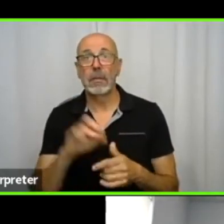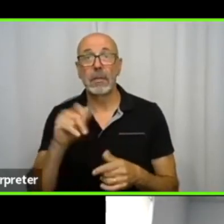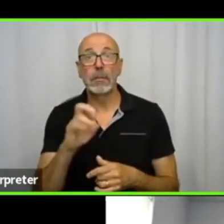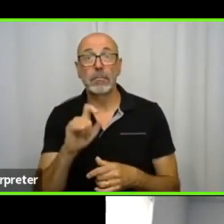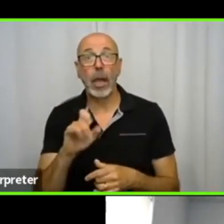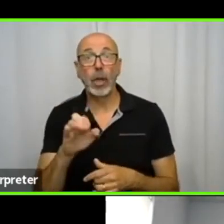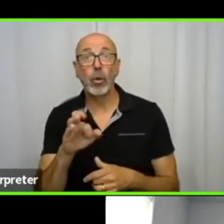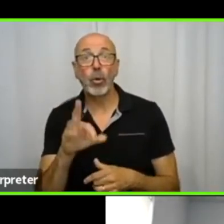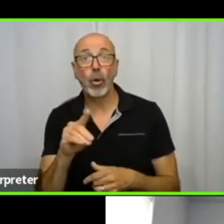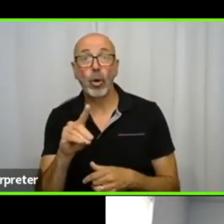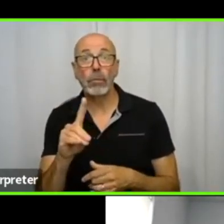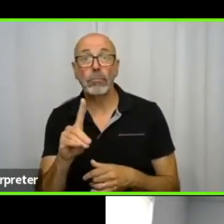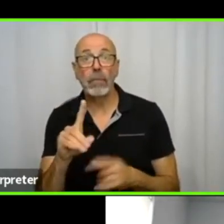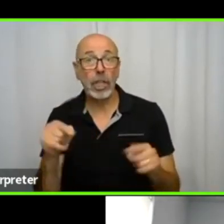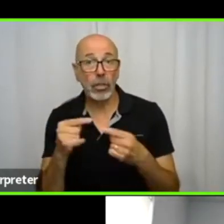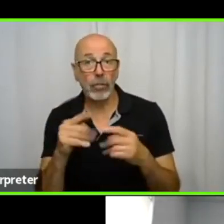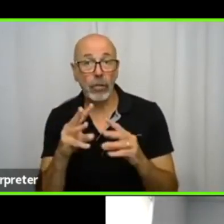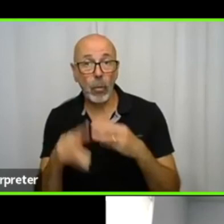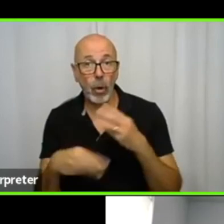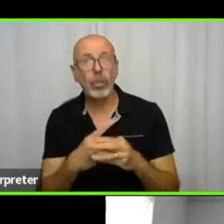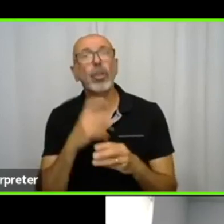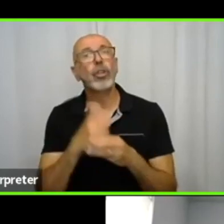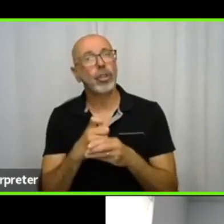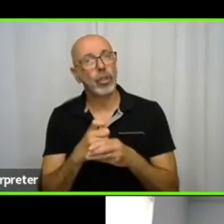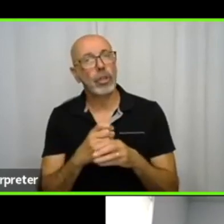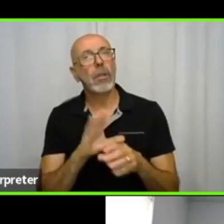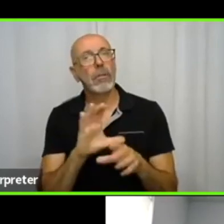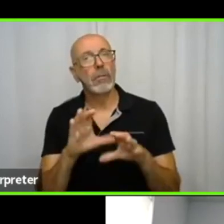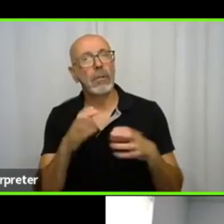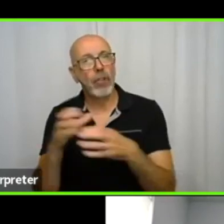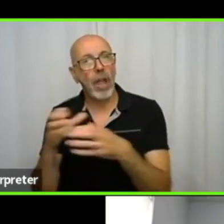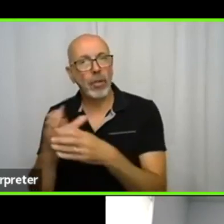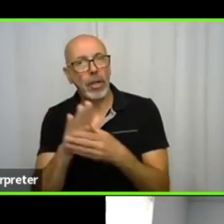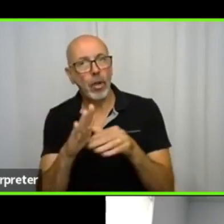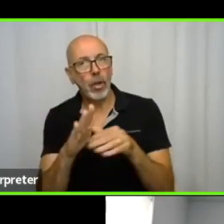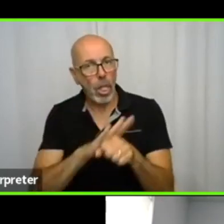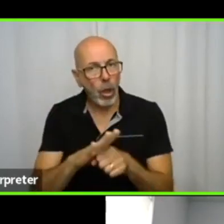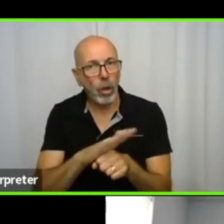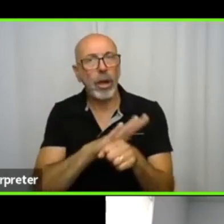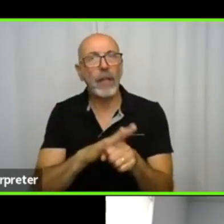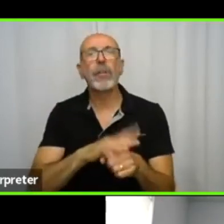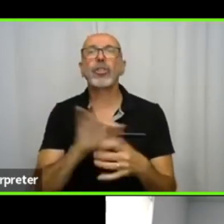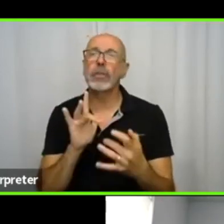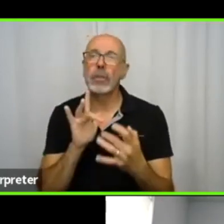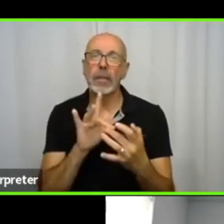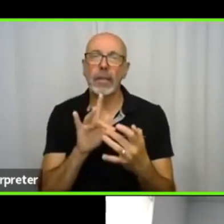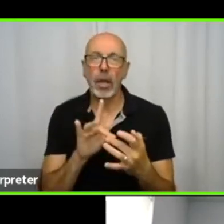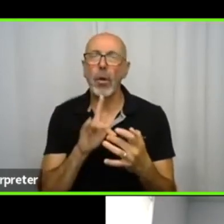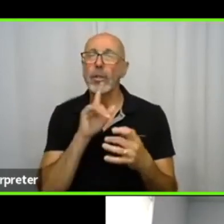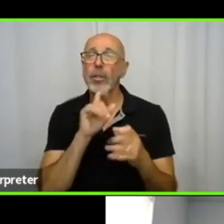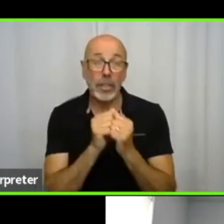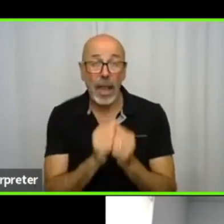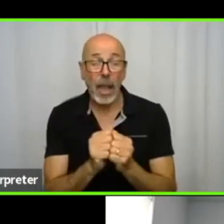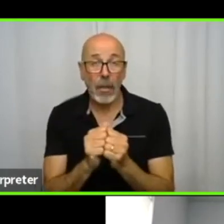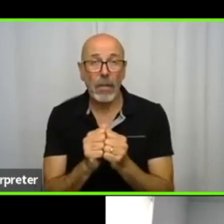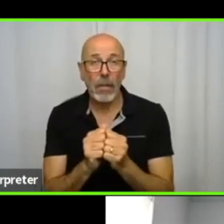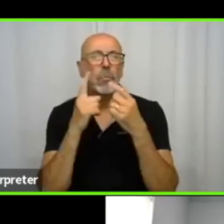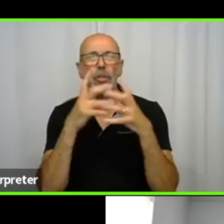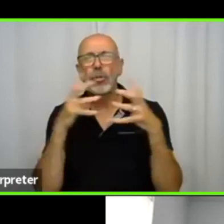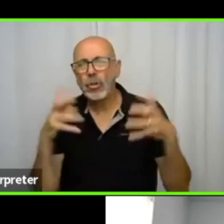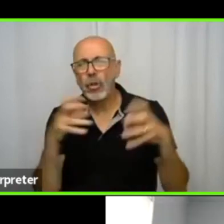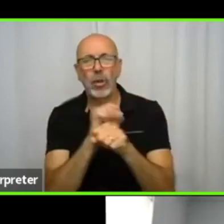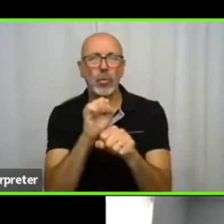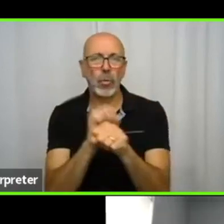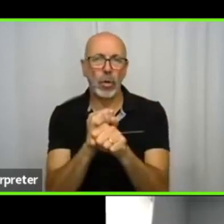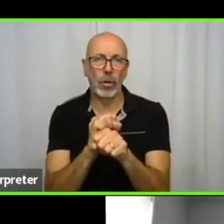really get involved with your state or local chapter of United Spinal. We can achieve so much more together in collaboration and in